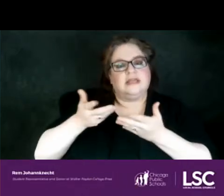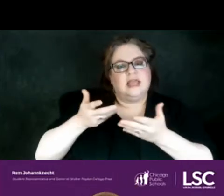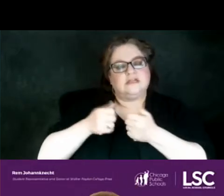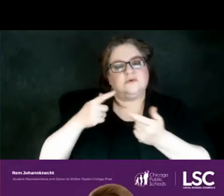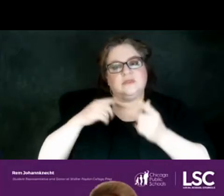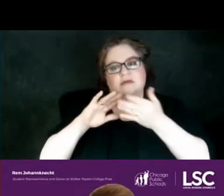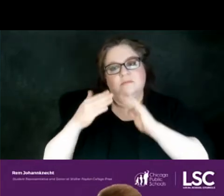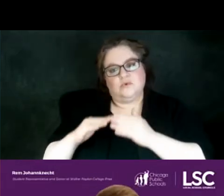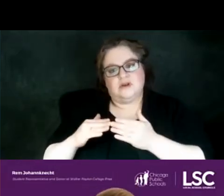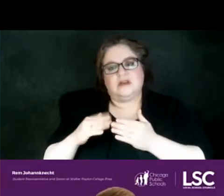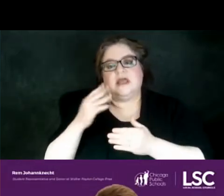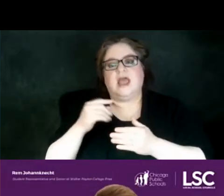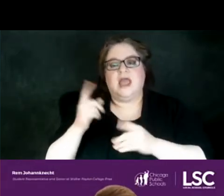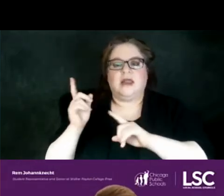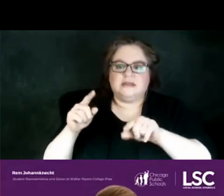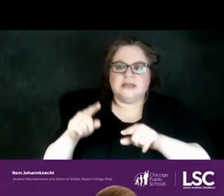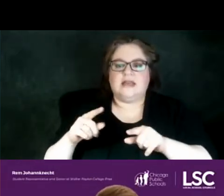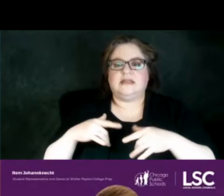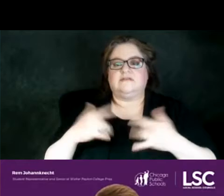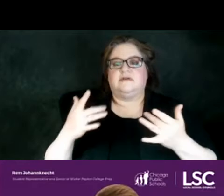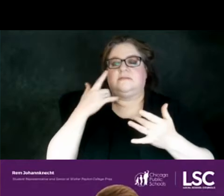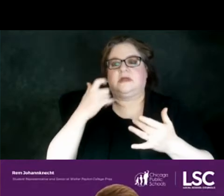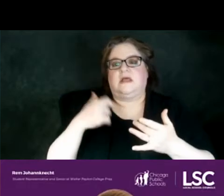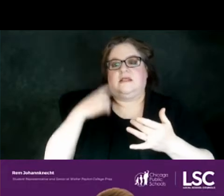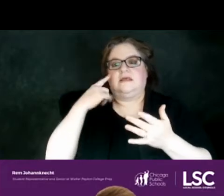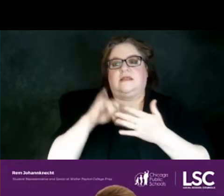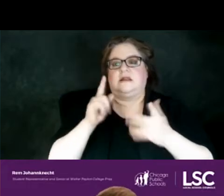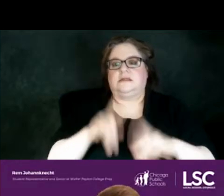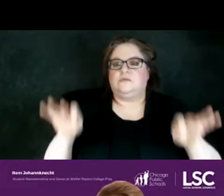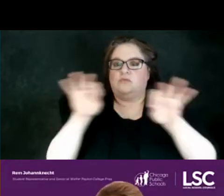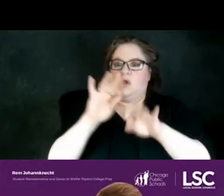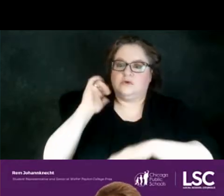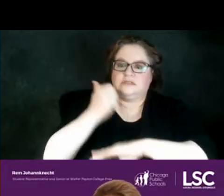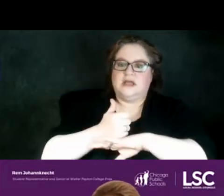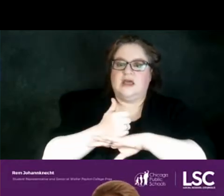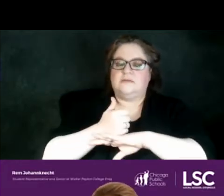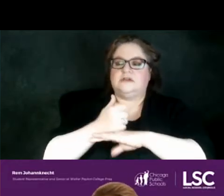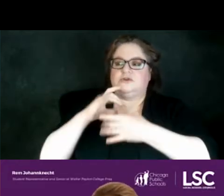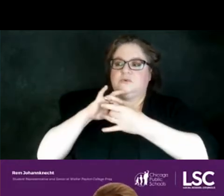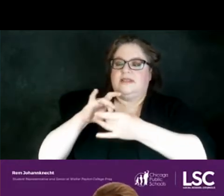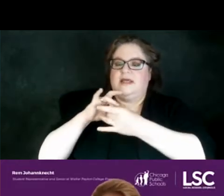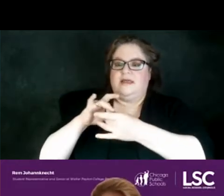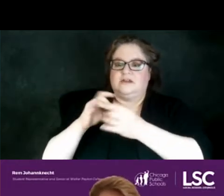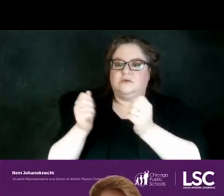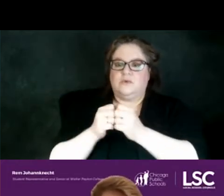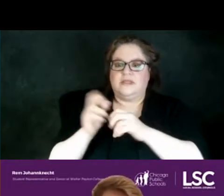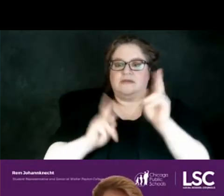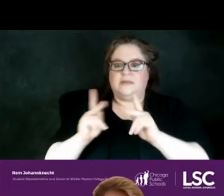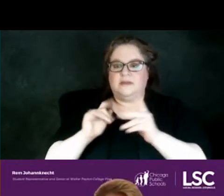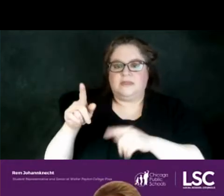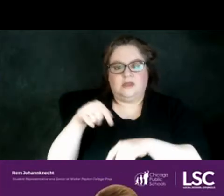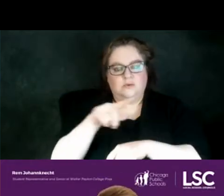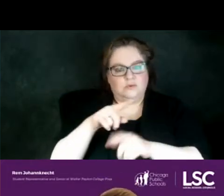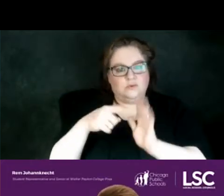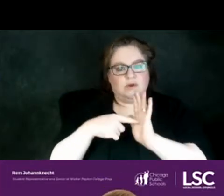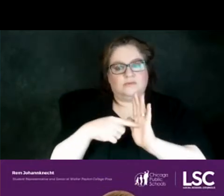your community and attending events, because I think it's important to establish a relationship with the people that you're